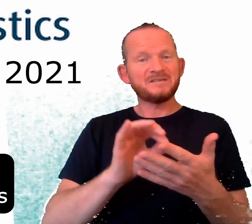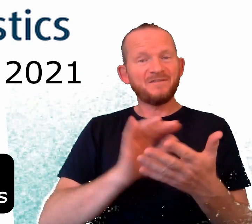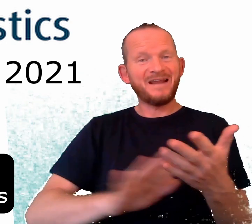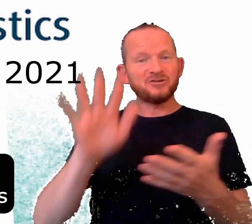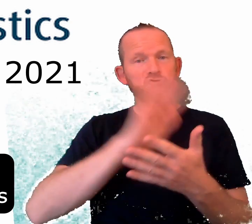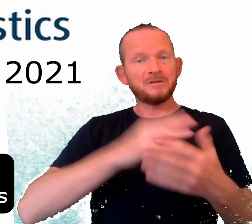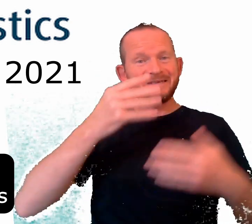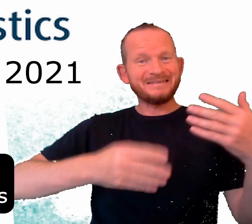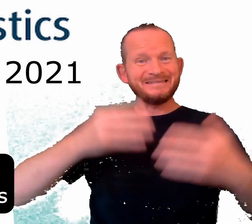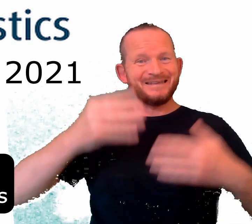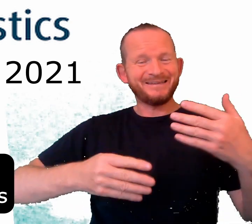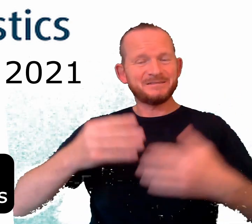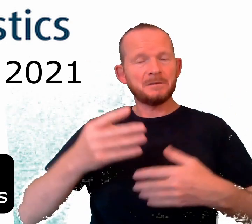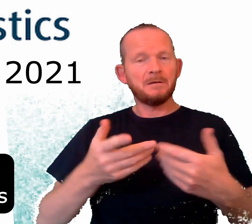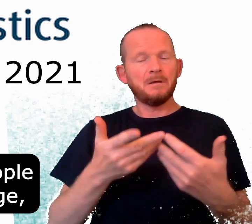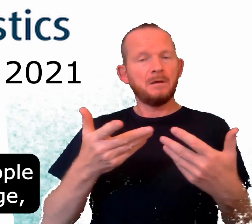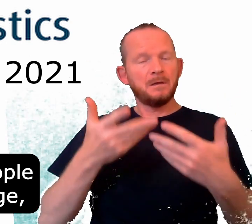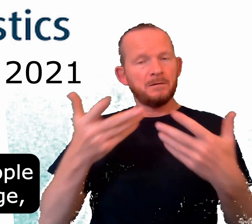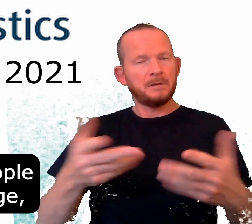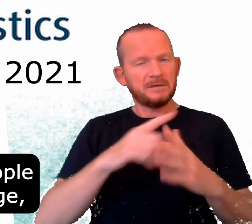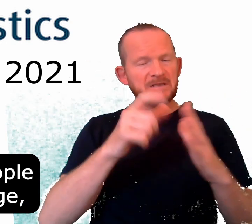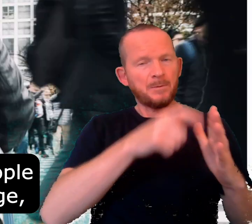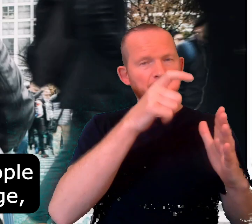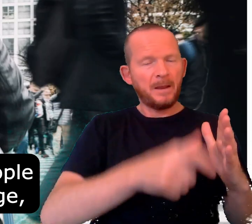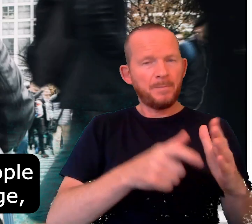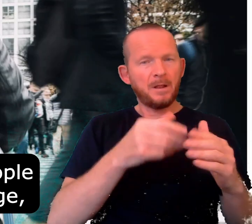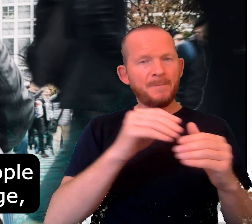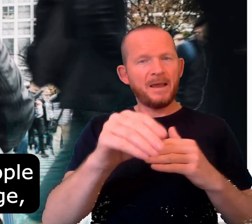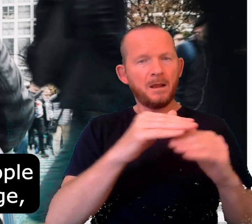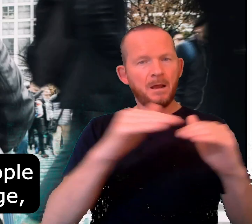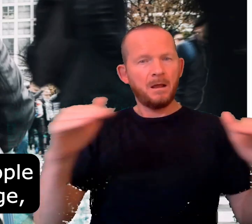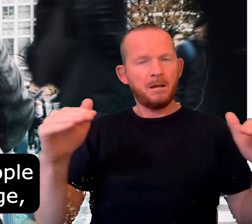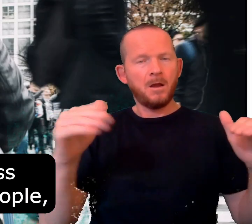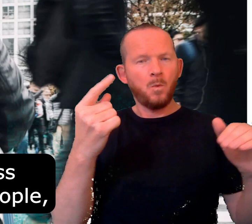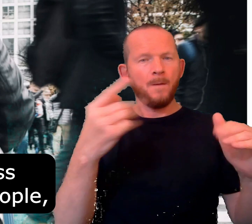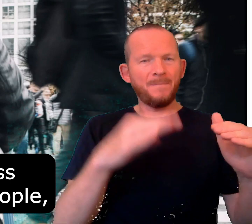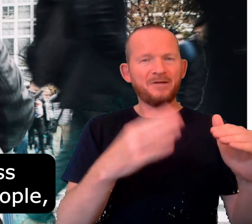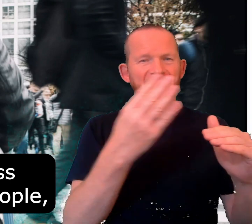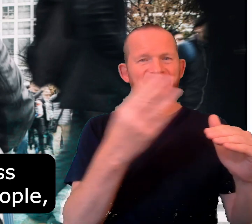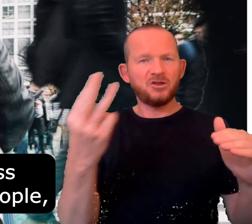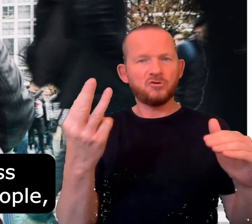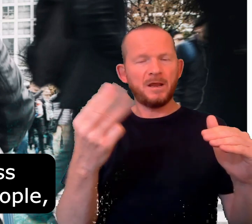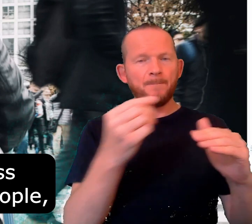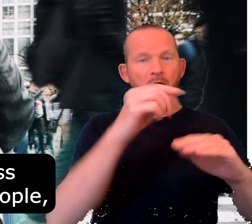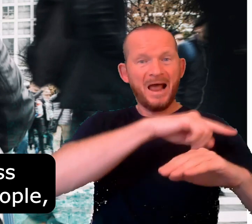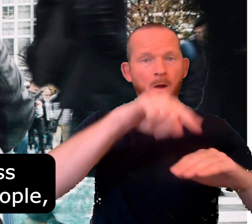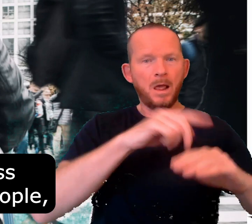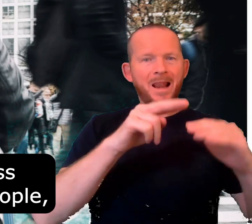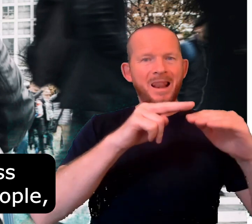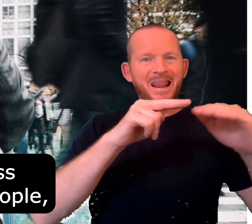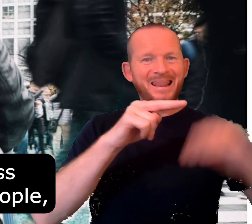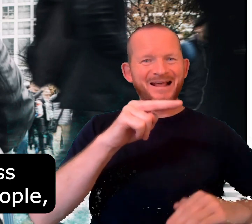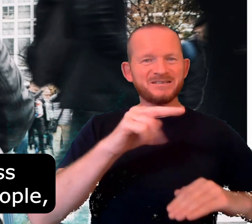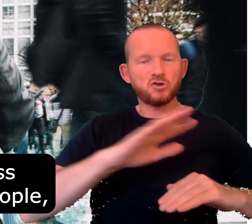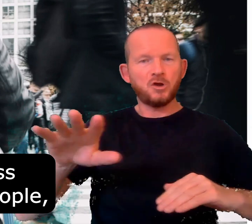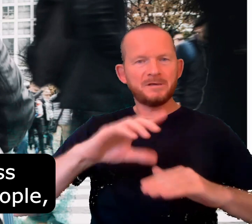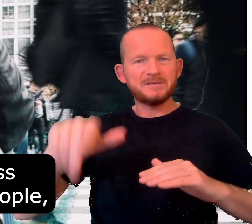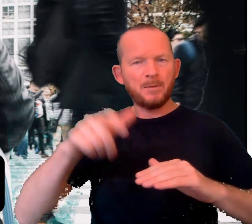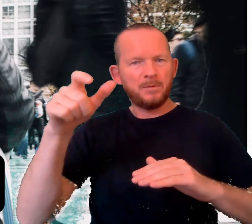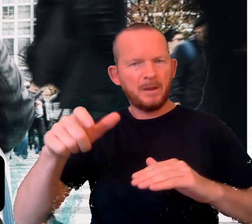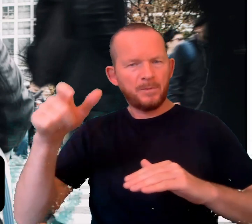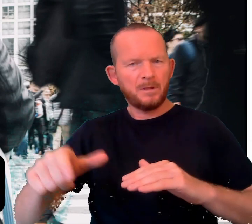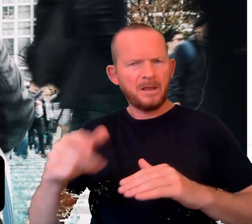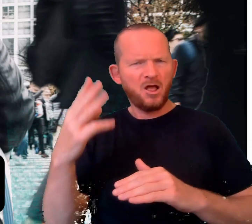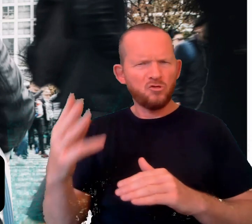recently by the Office for National Statistics, finding disabled people are paid on average £1.93 per hour less than non-disabled